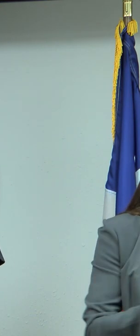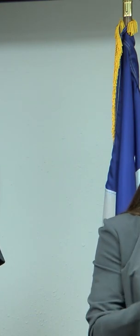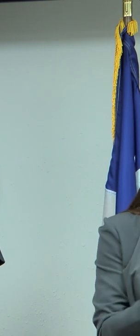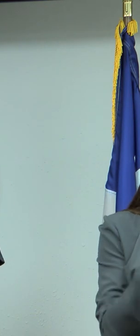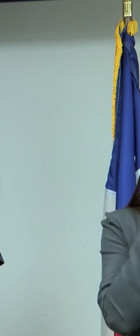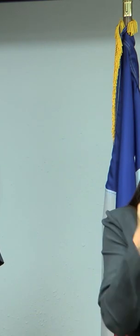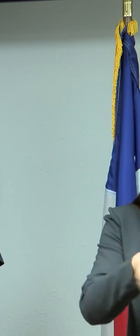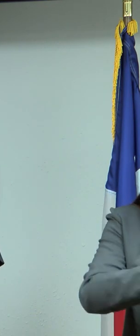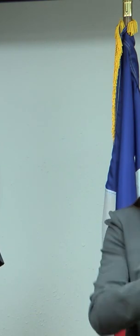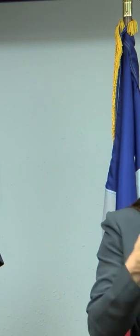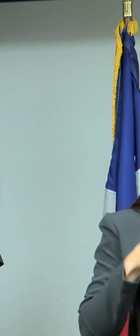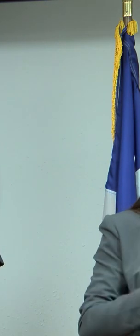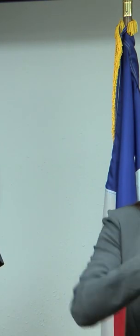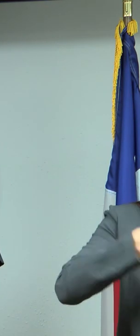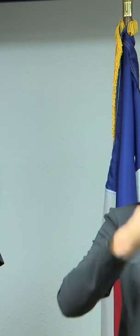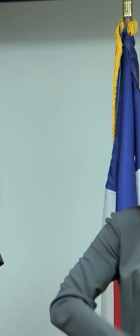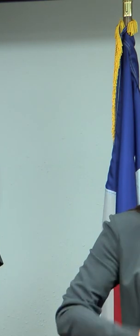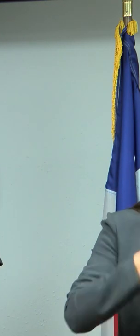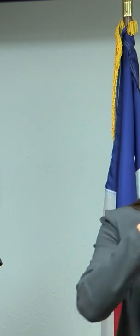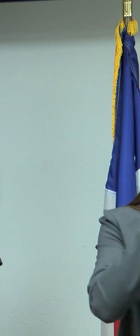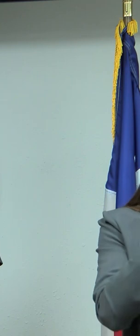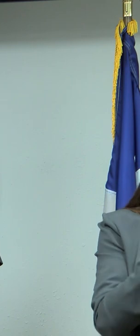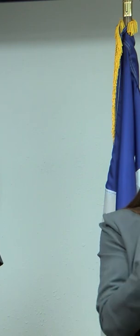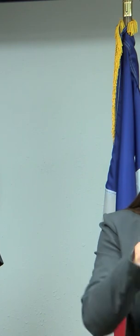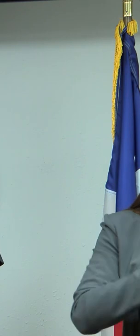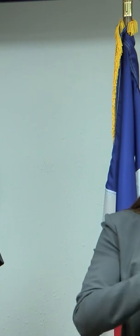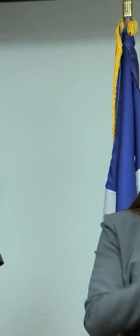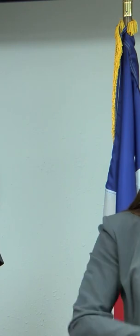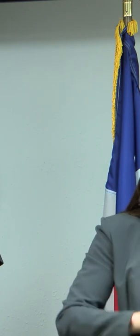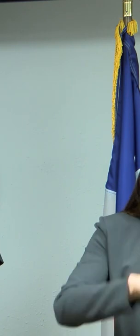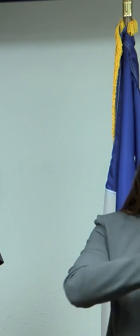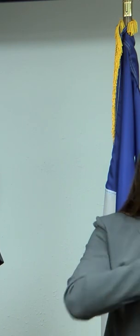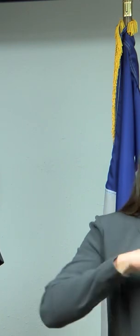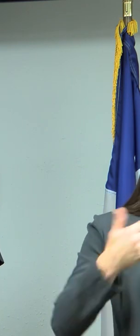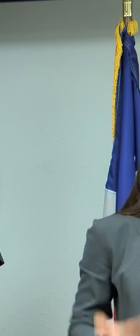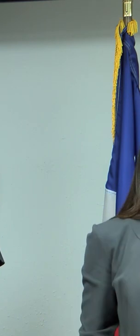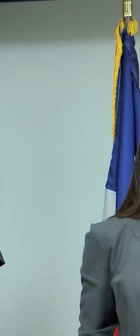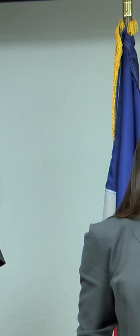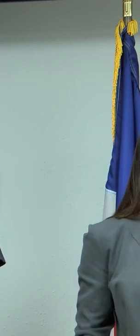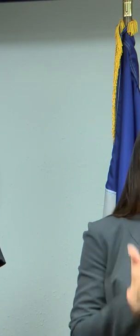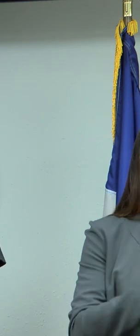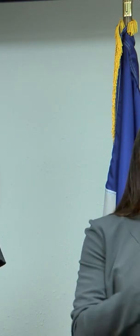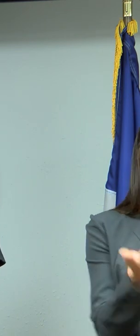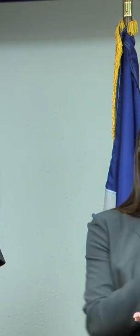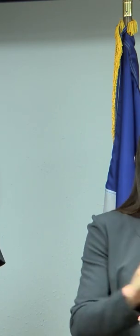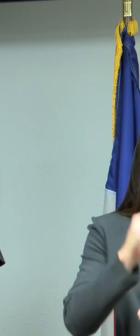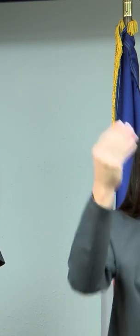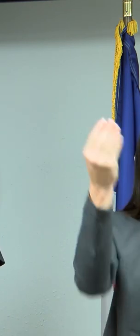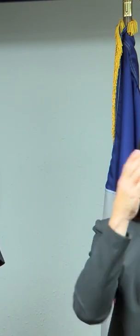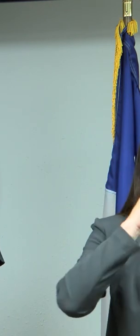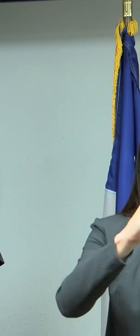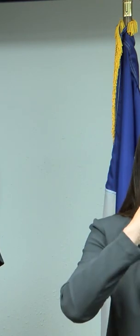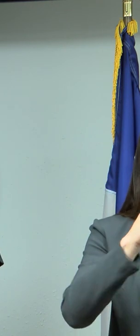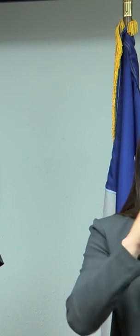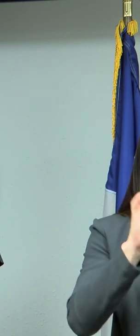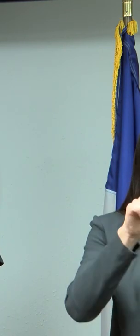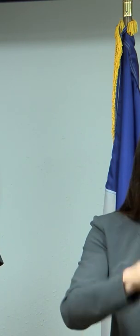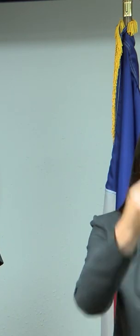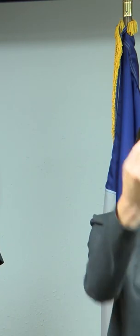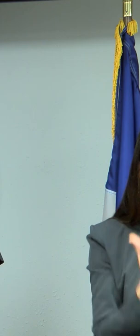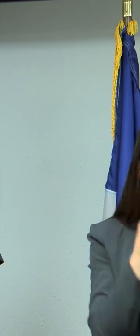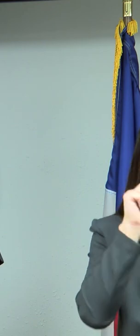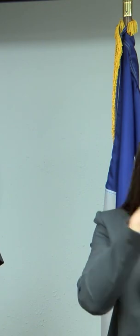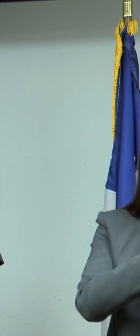through the weekend for the jurisdictions, for the citizens and everybody, we're here to help. And any communications, please go to our website or our social